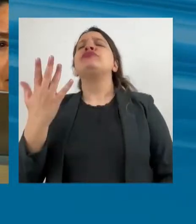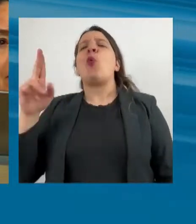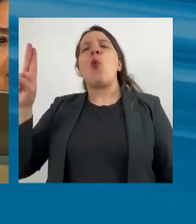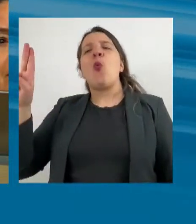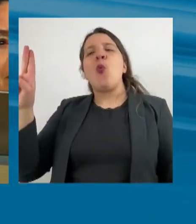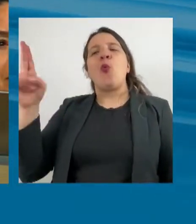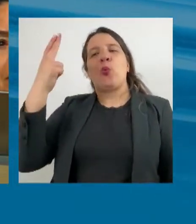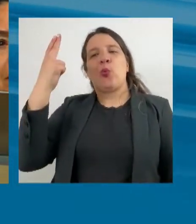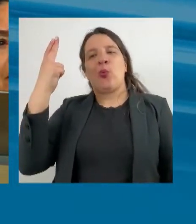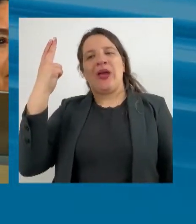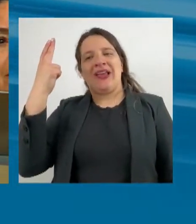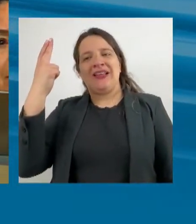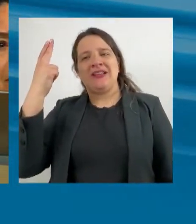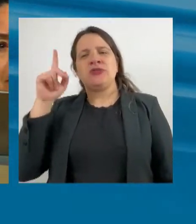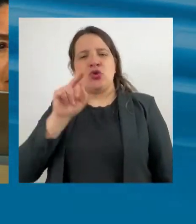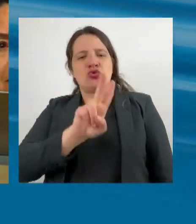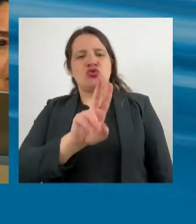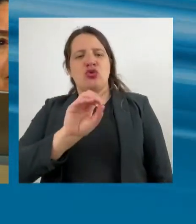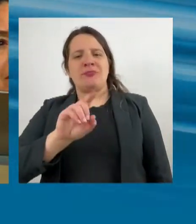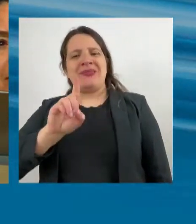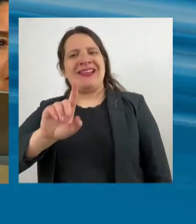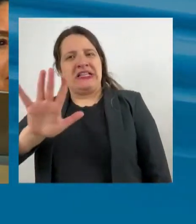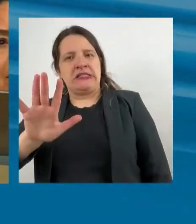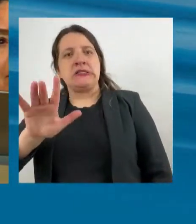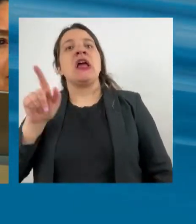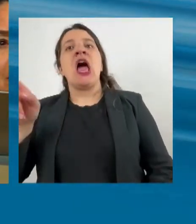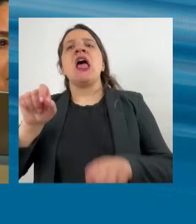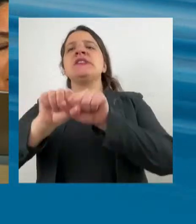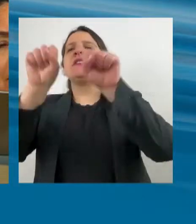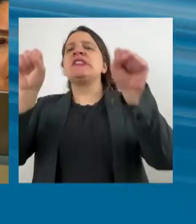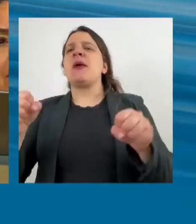experience of Uruguay, which in January of 2015